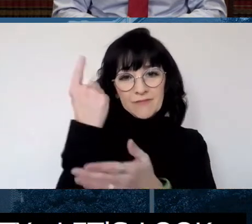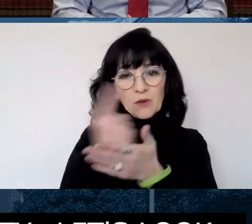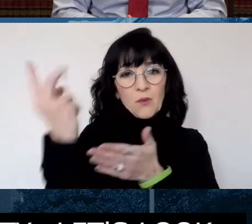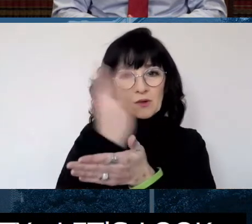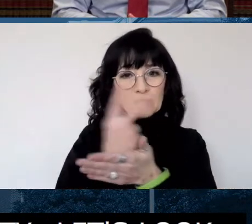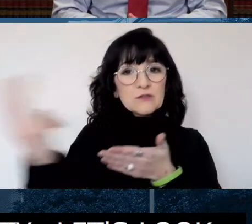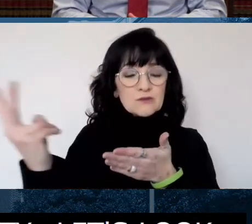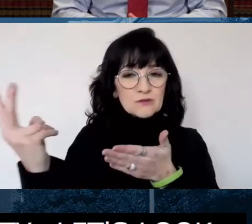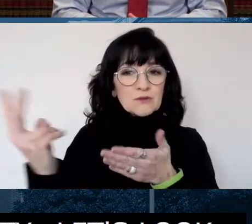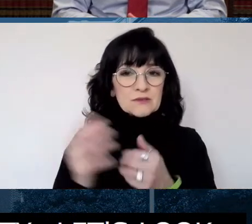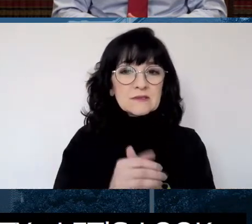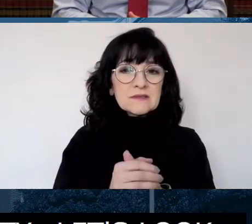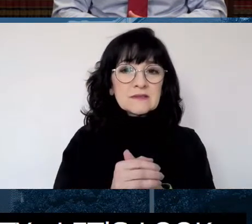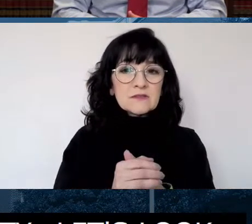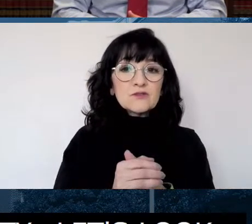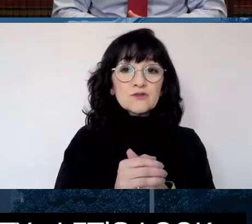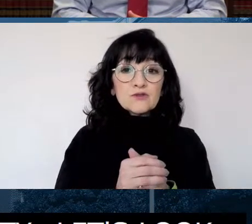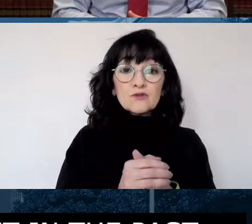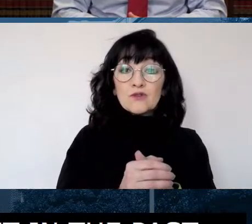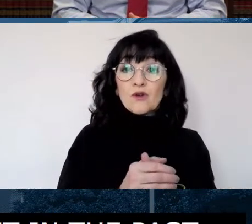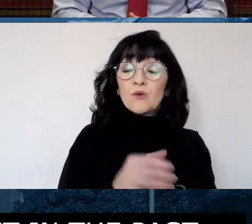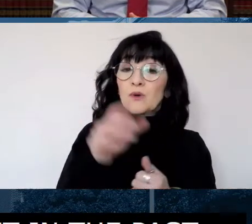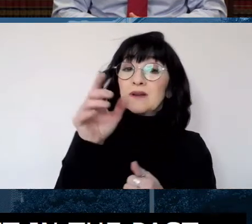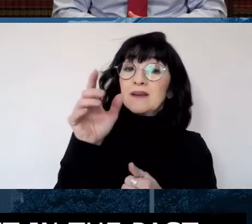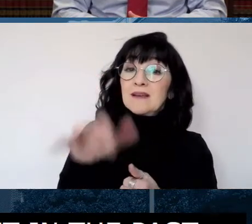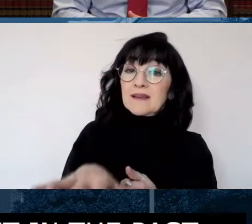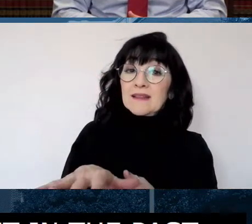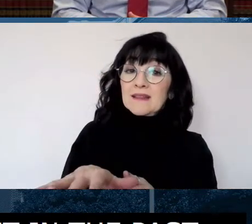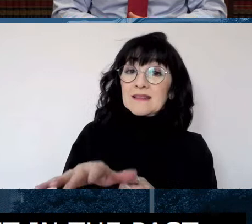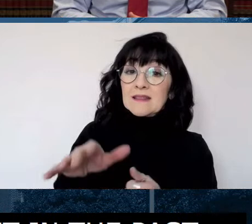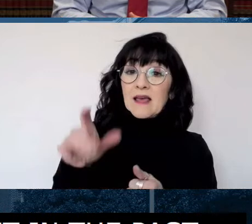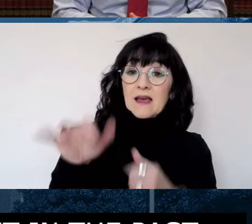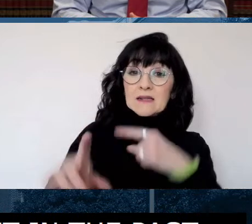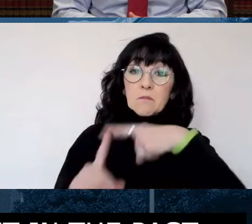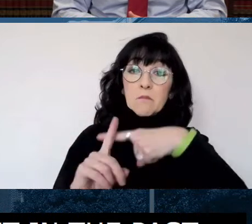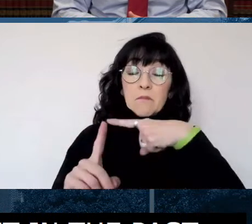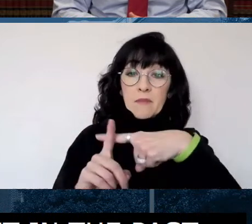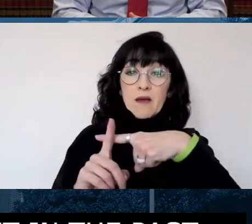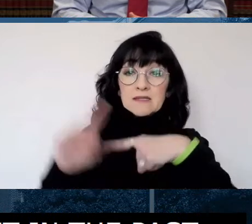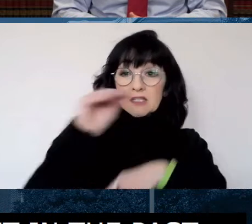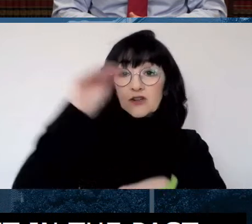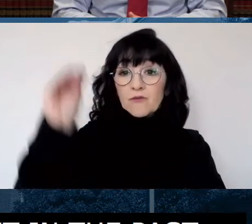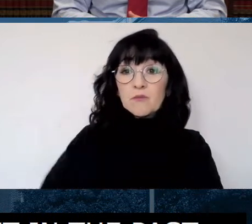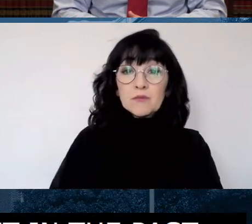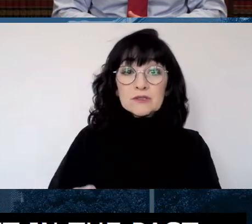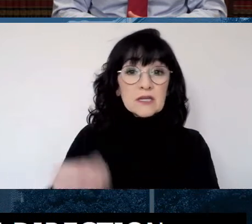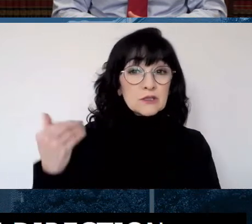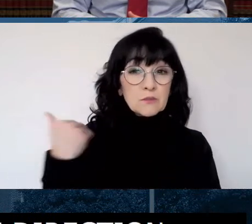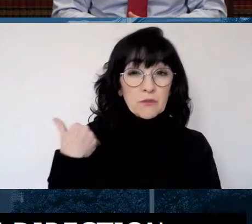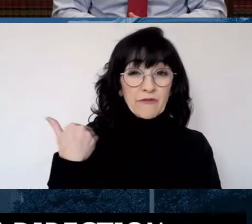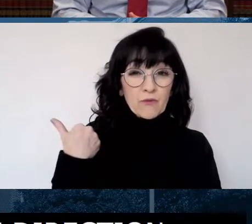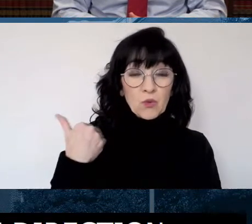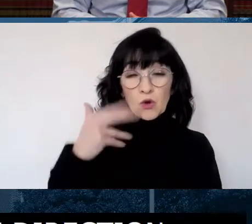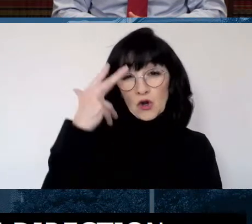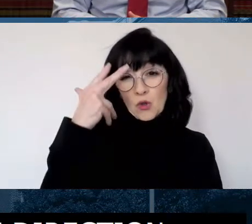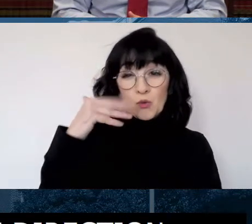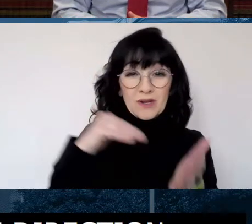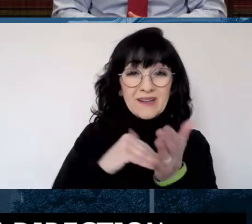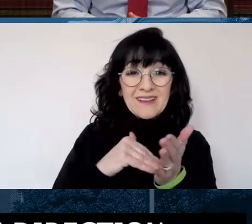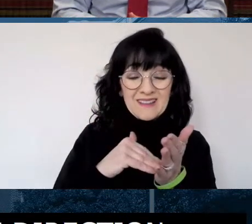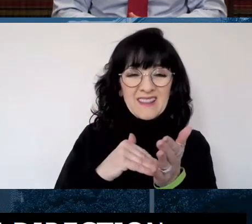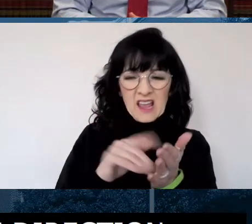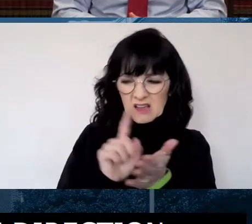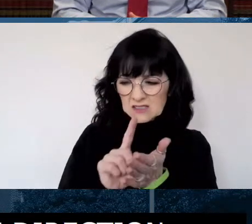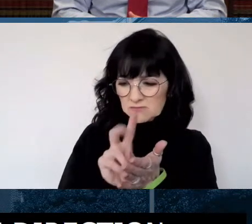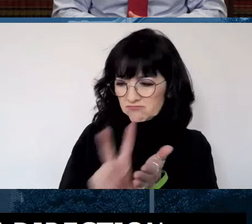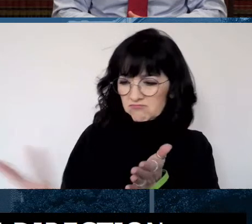You look at the new positive cases on a 7-day moving average, that was well over 3,000 just a couple weeks ago.